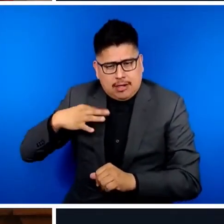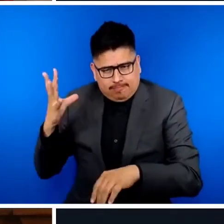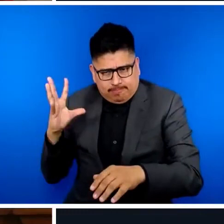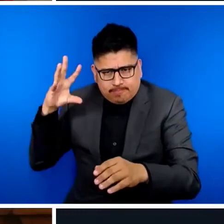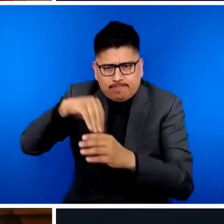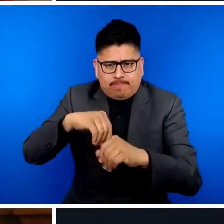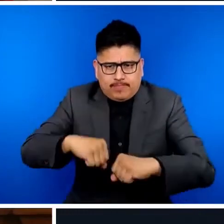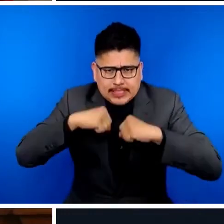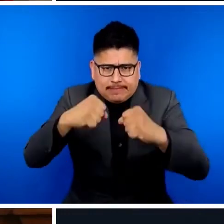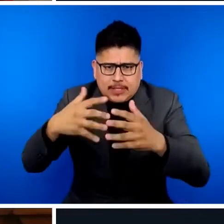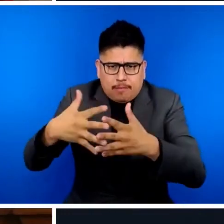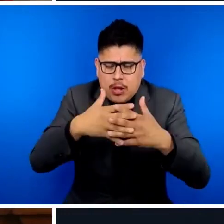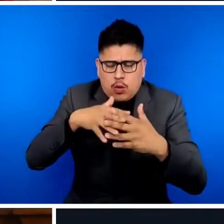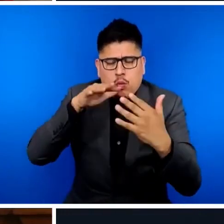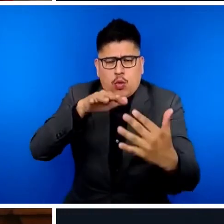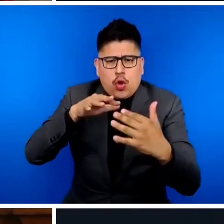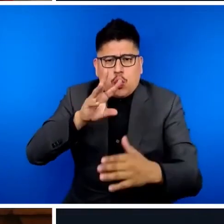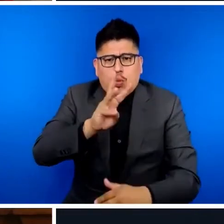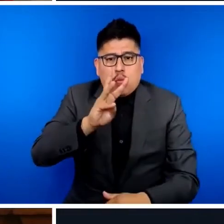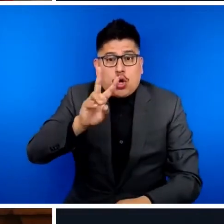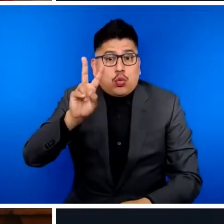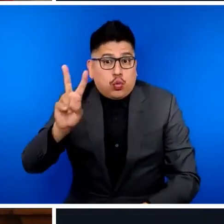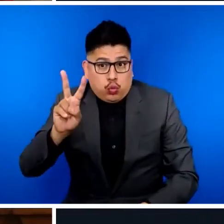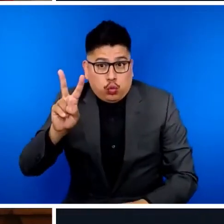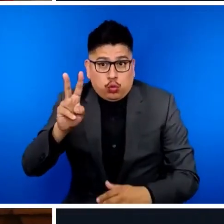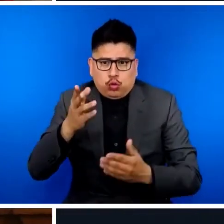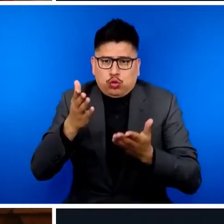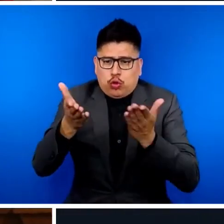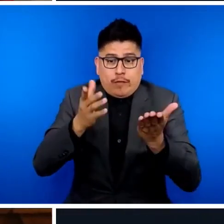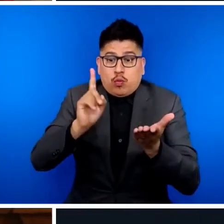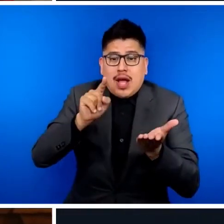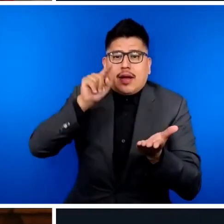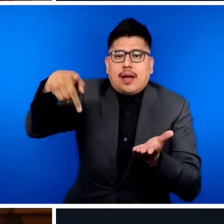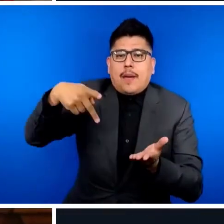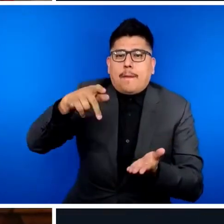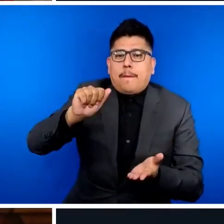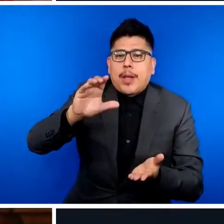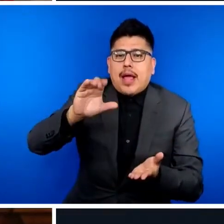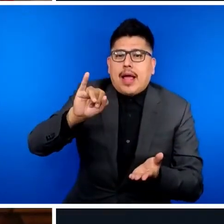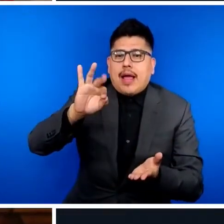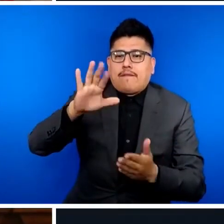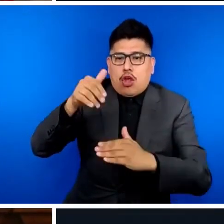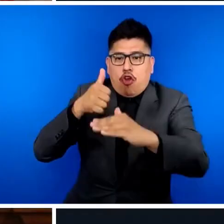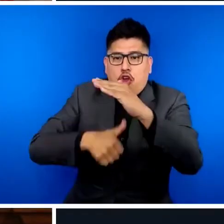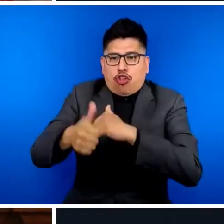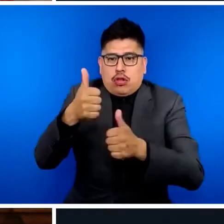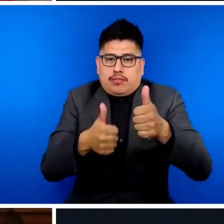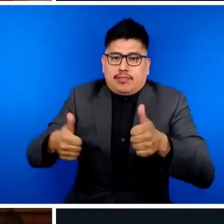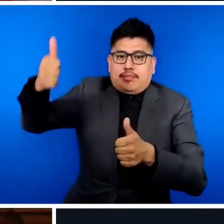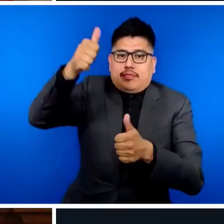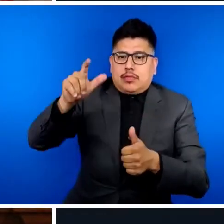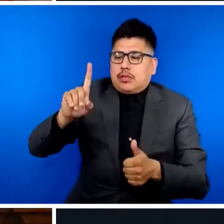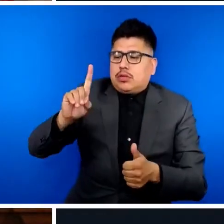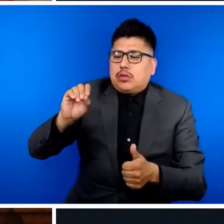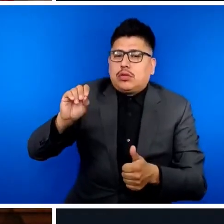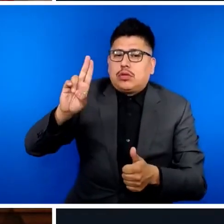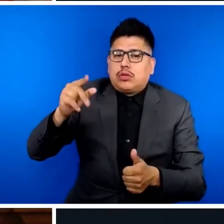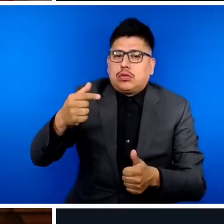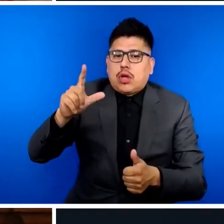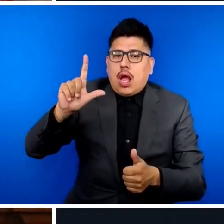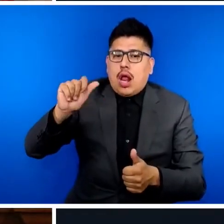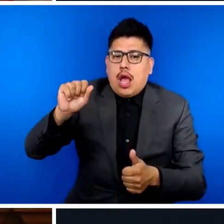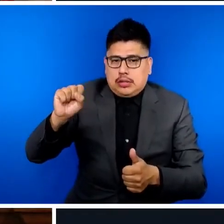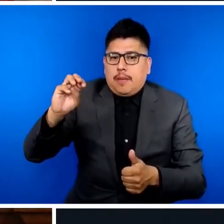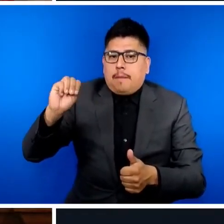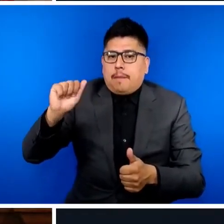II, serving in the Pacific under the great General Douglas MacArthur. He fought bravely in the famous Battle